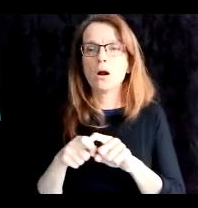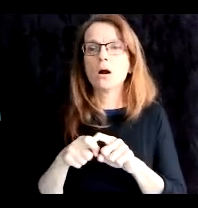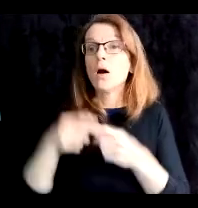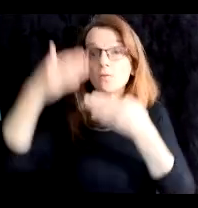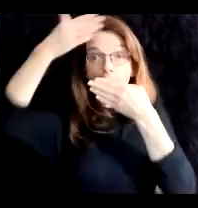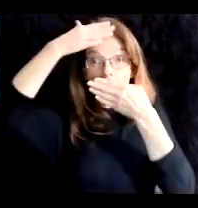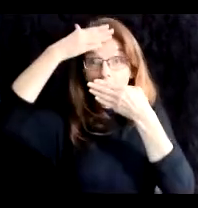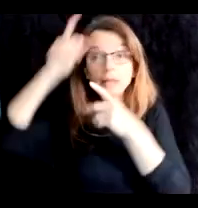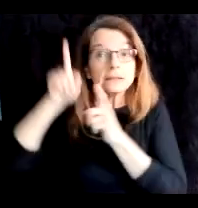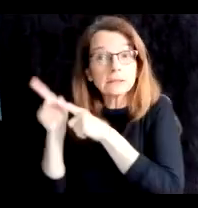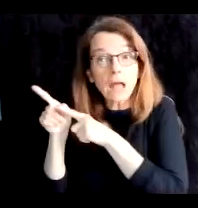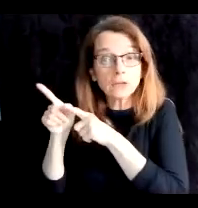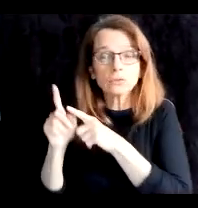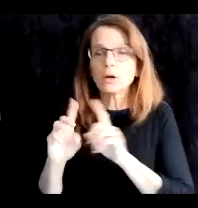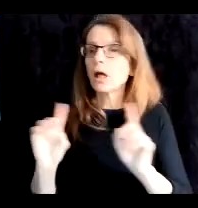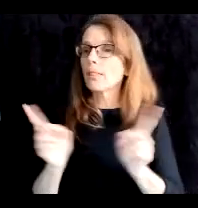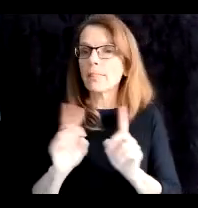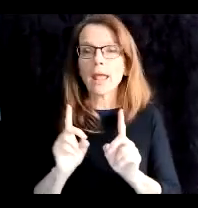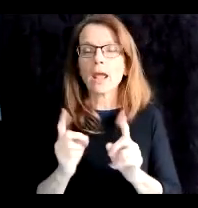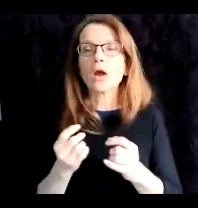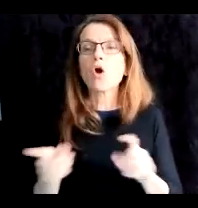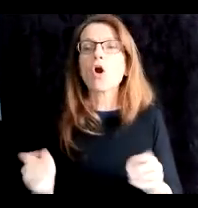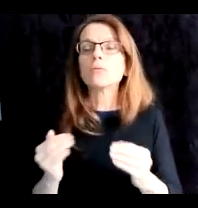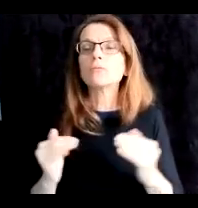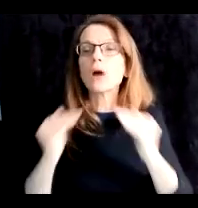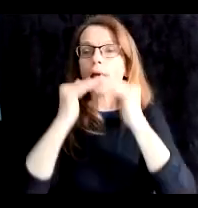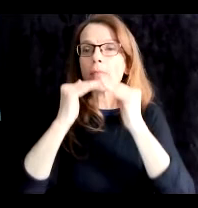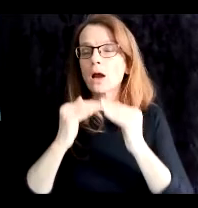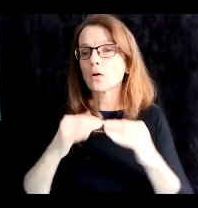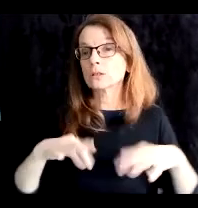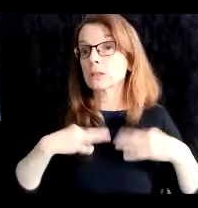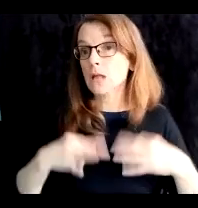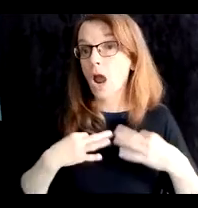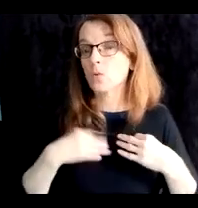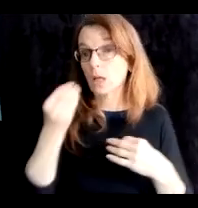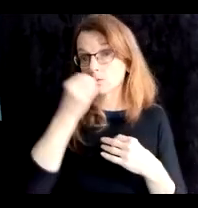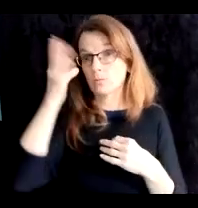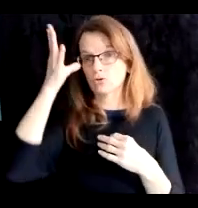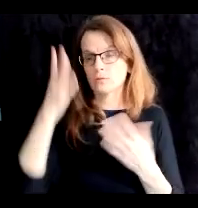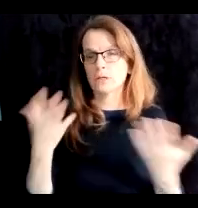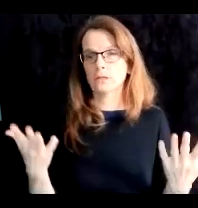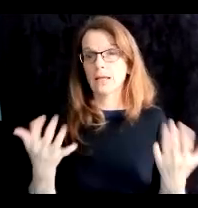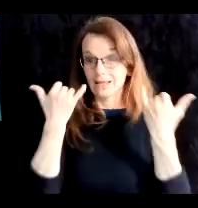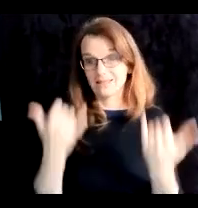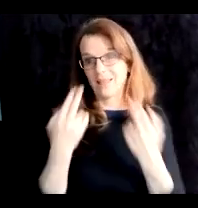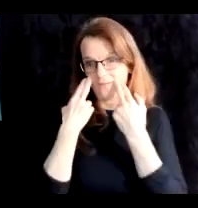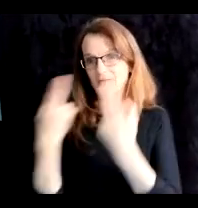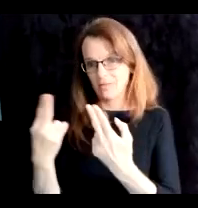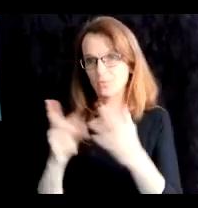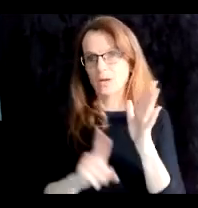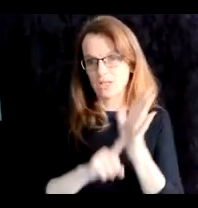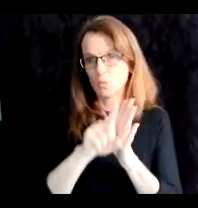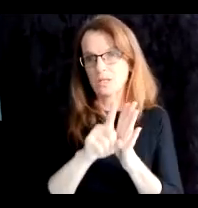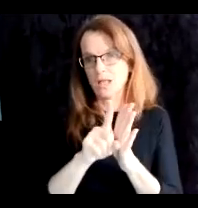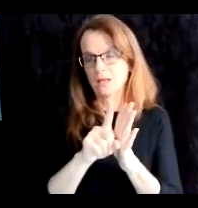so on. So we see the results now. And now we are worried about the Afghan citizens, especially women. We know what's going on.